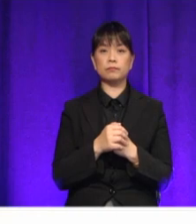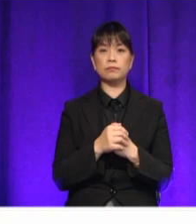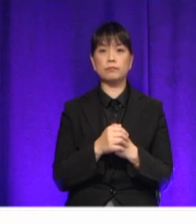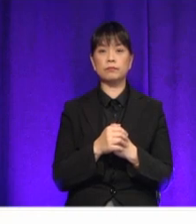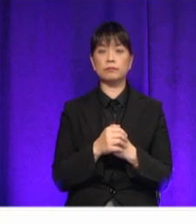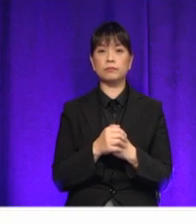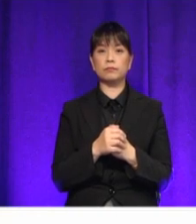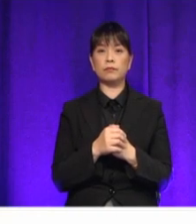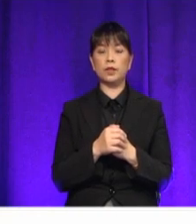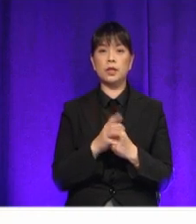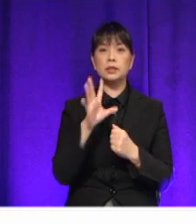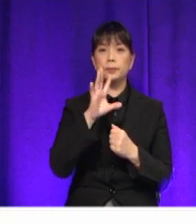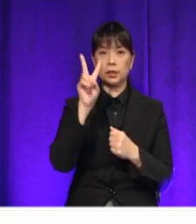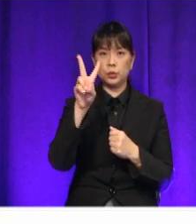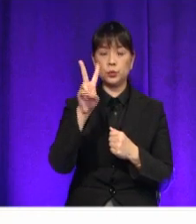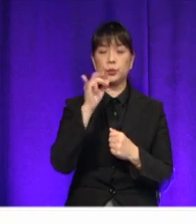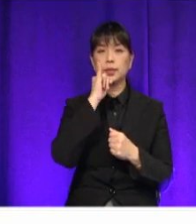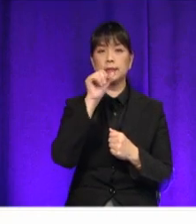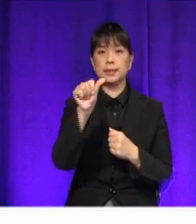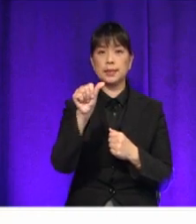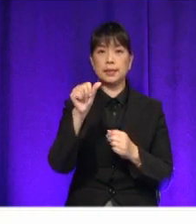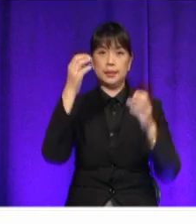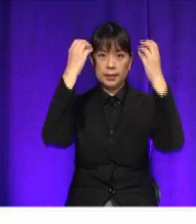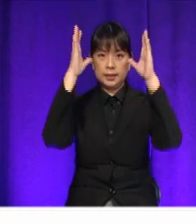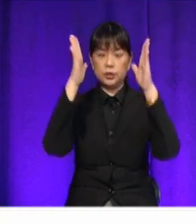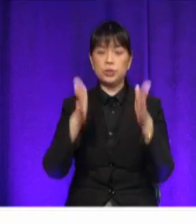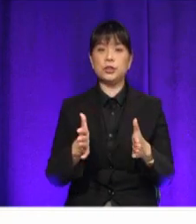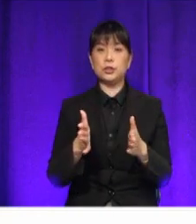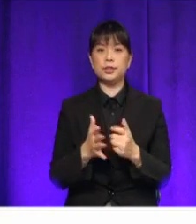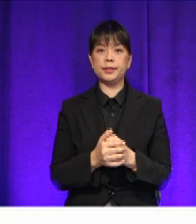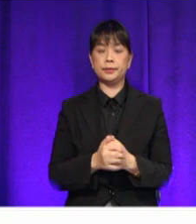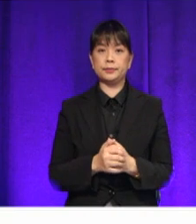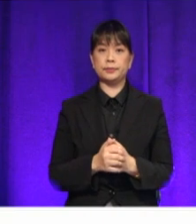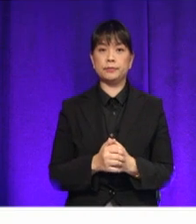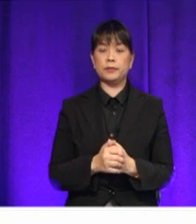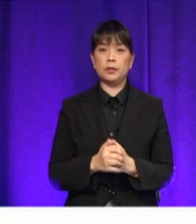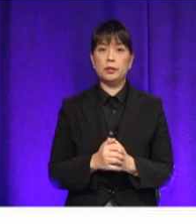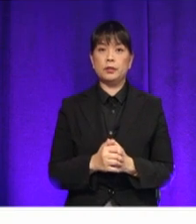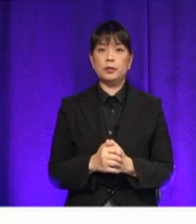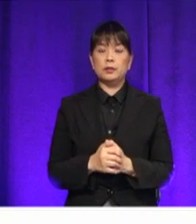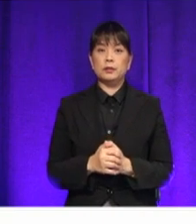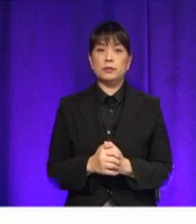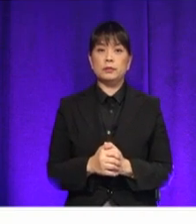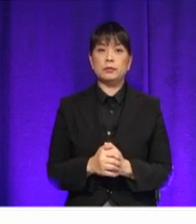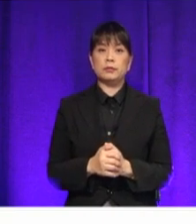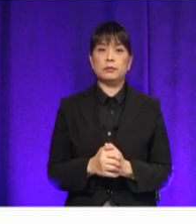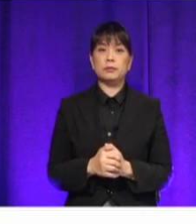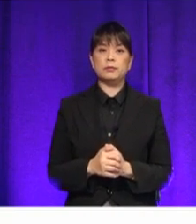Speaker 2 is a teacher. Speaker 2 is a teacher. Let me check